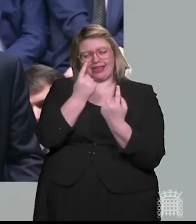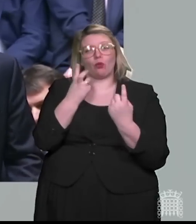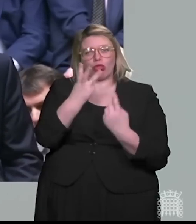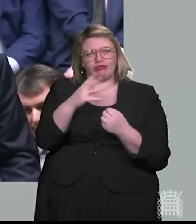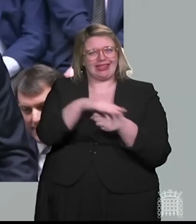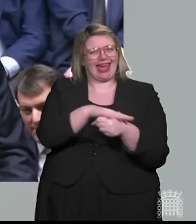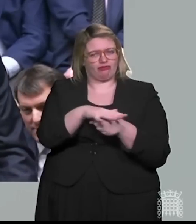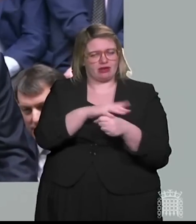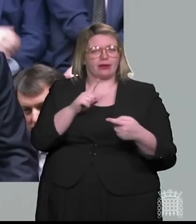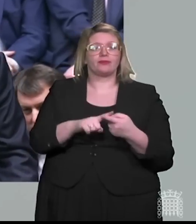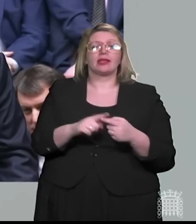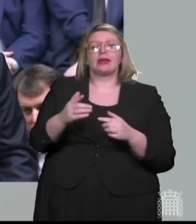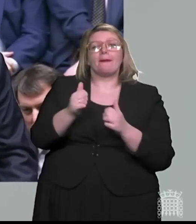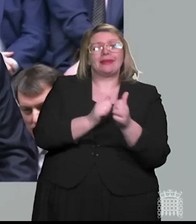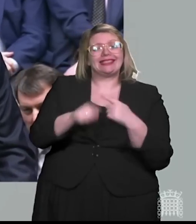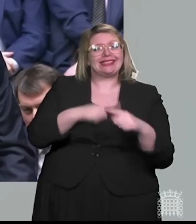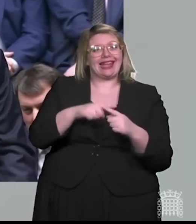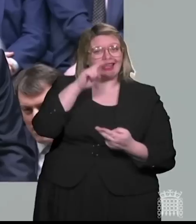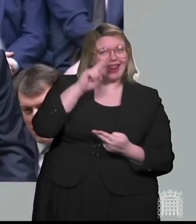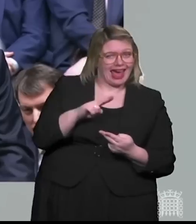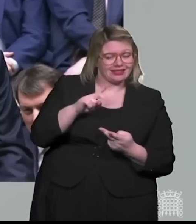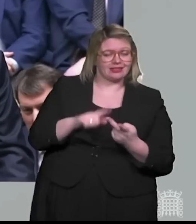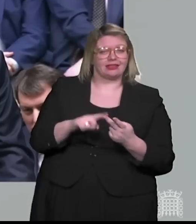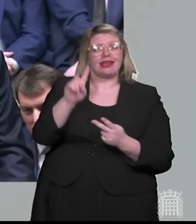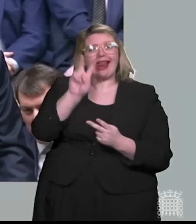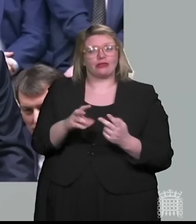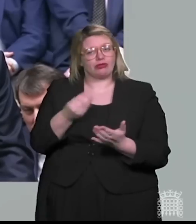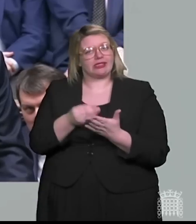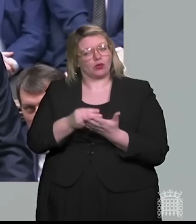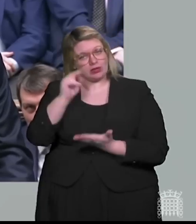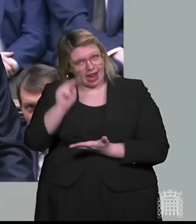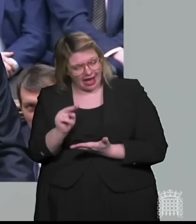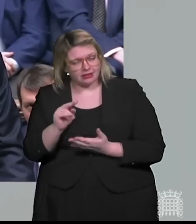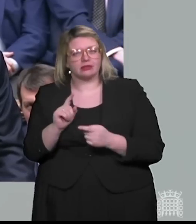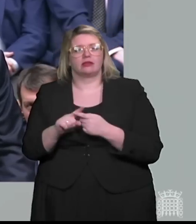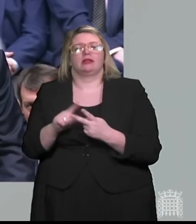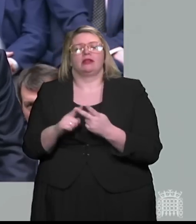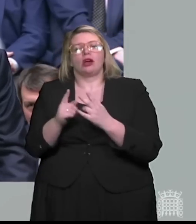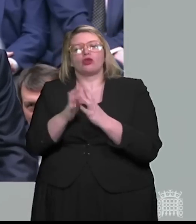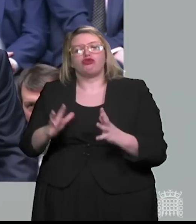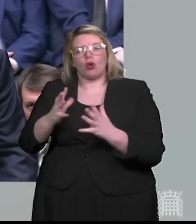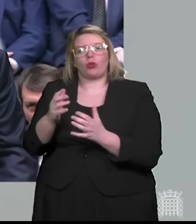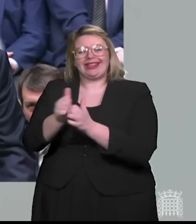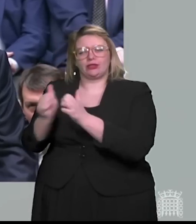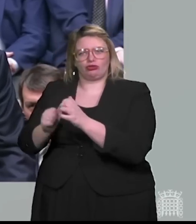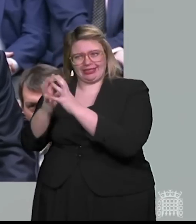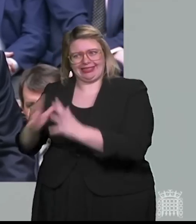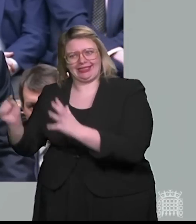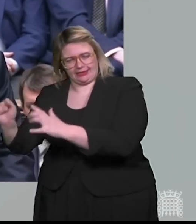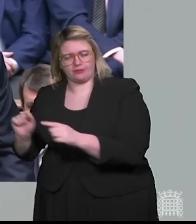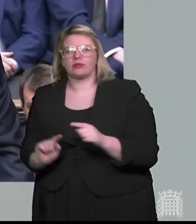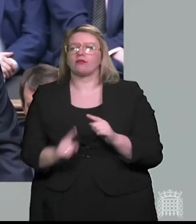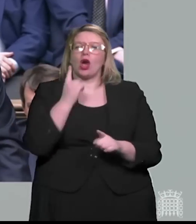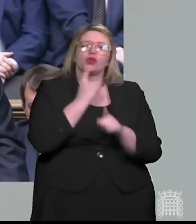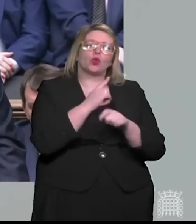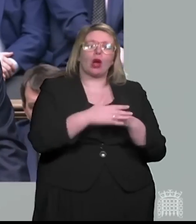lower business taxes, reduce energy costs and support our growth industries. So let's start with business